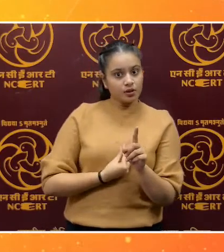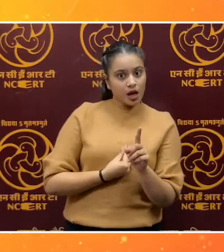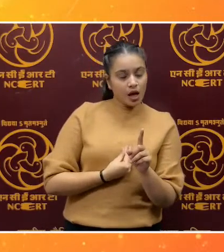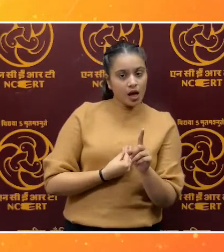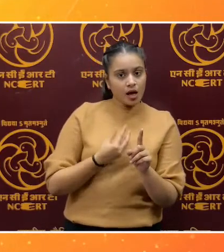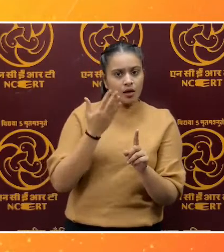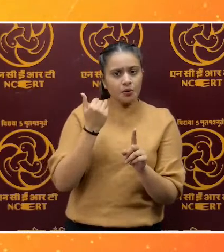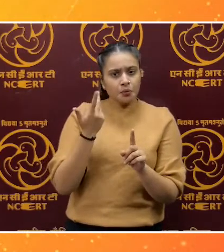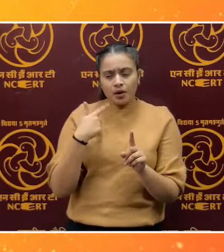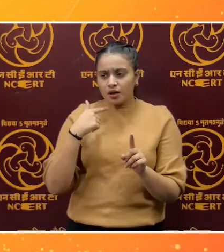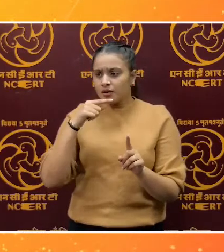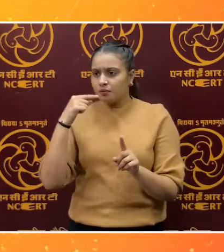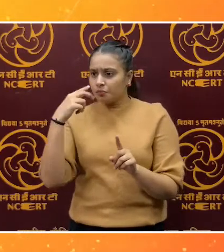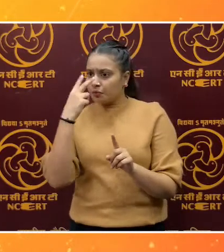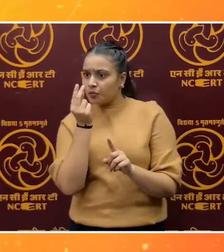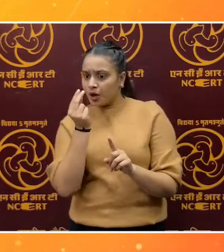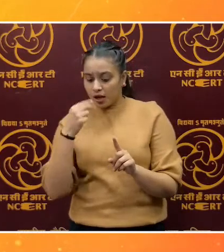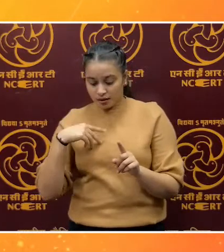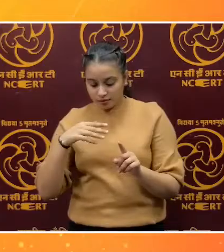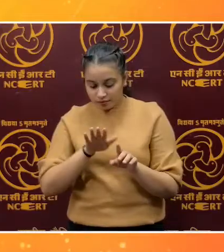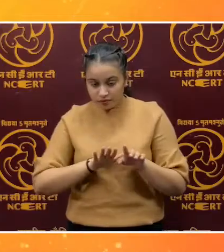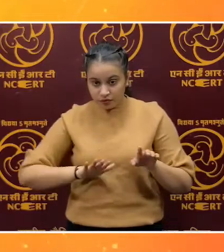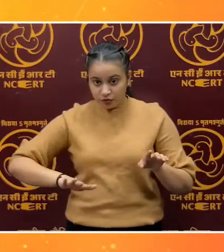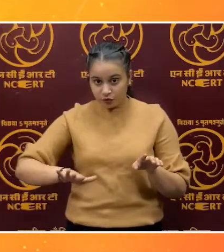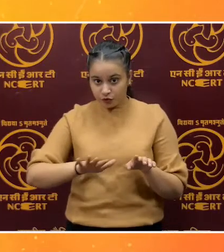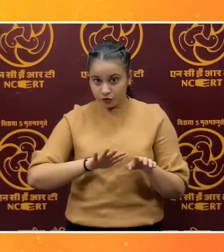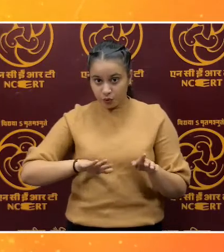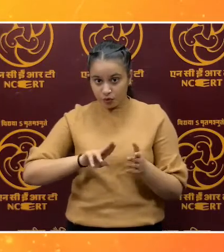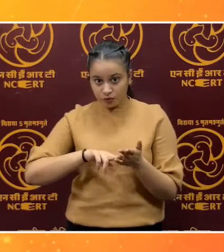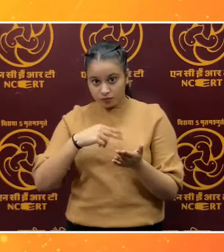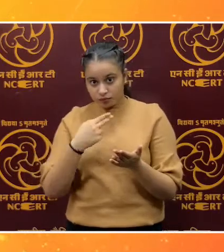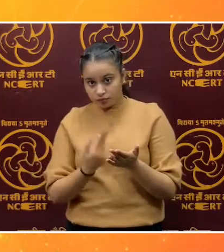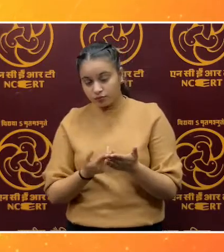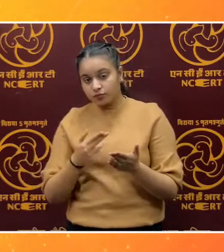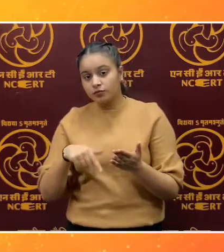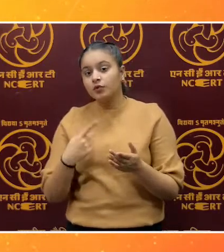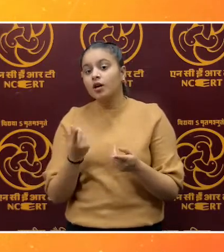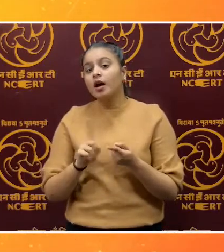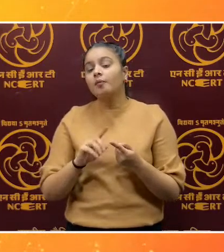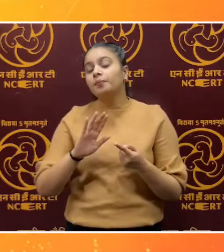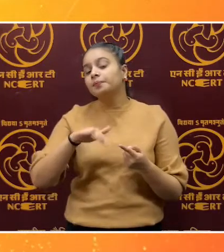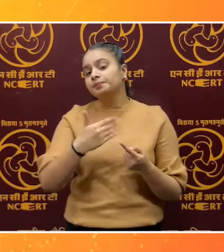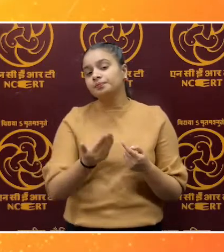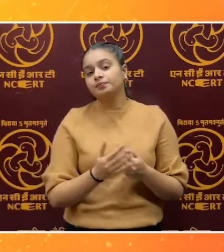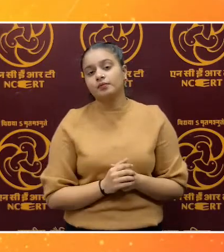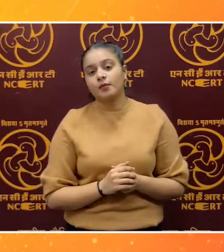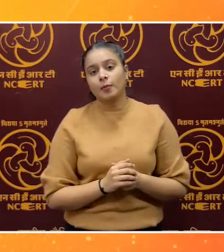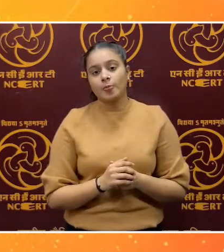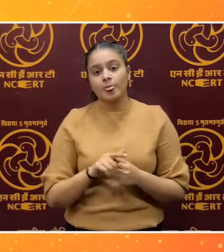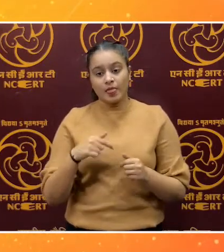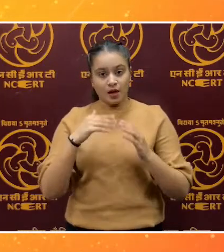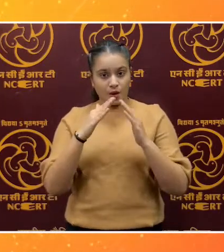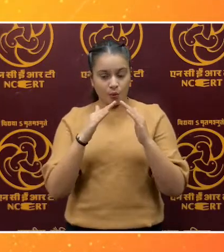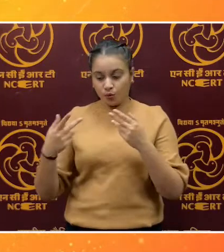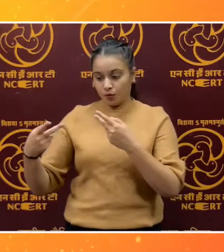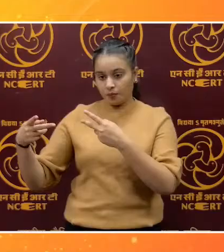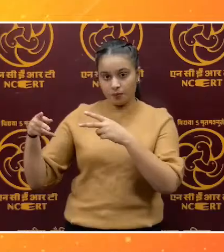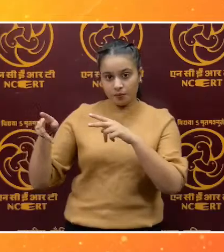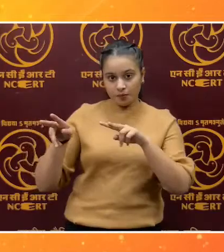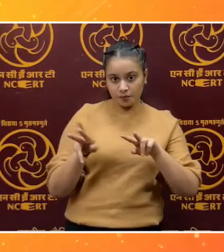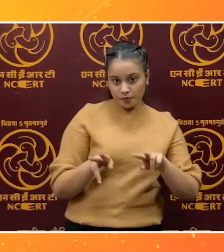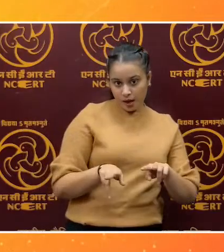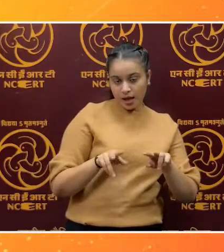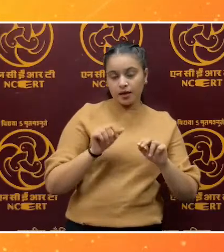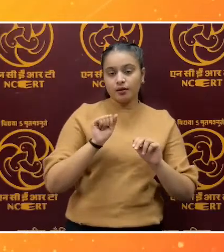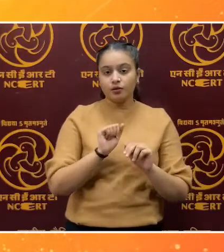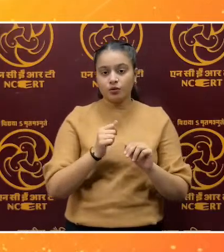saw that there was a parrot on the floor, on the ground. So what happened? Let's see next. On returning home, he went up to